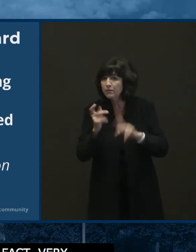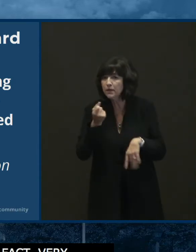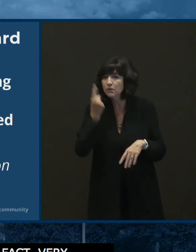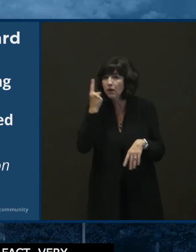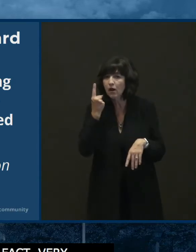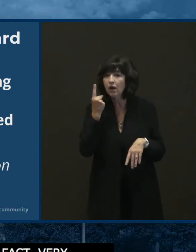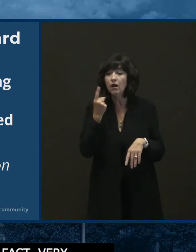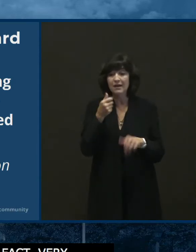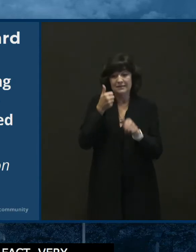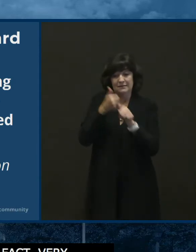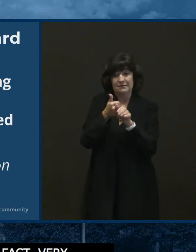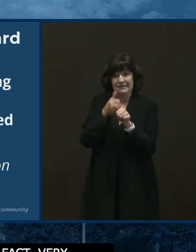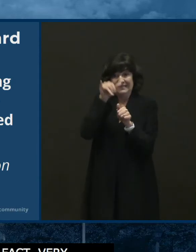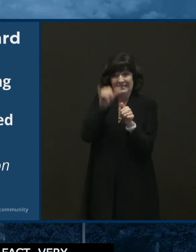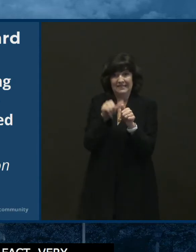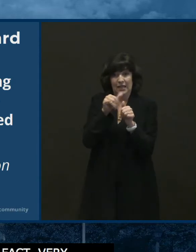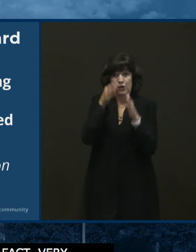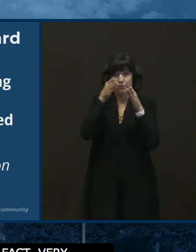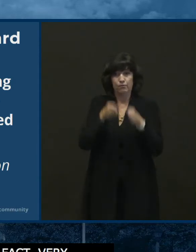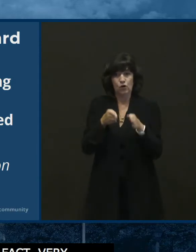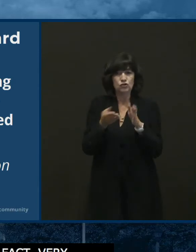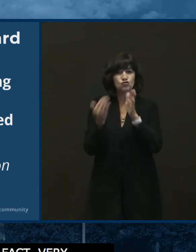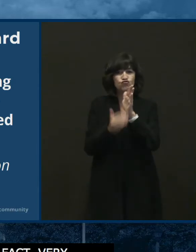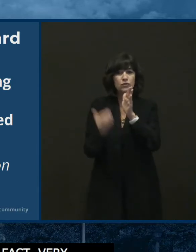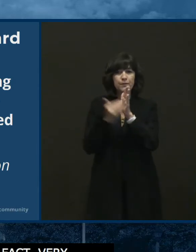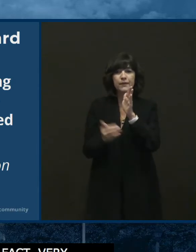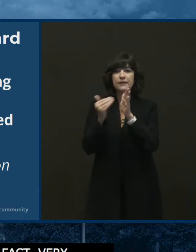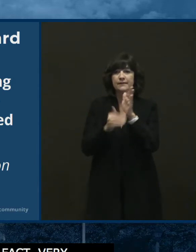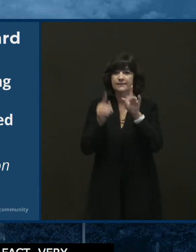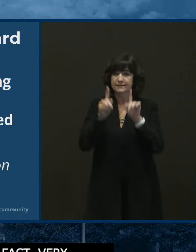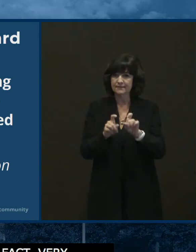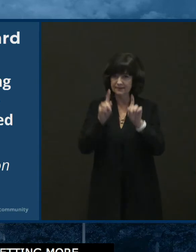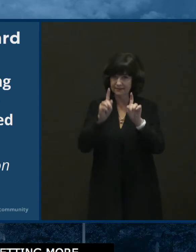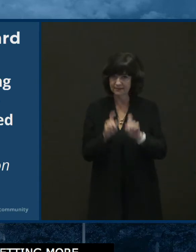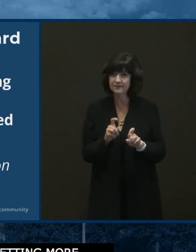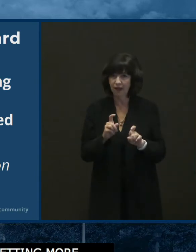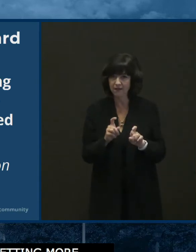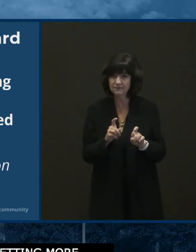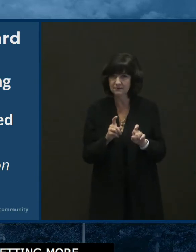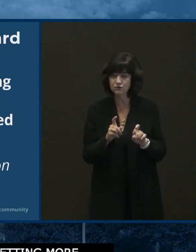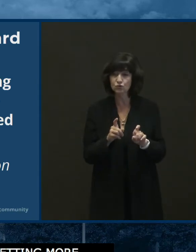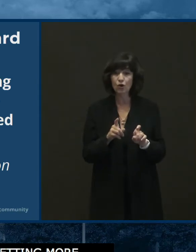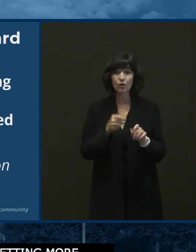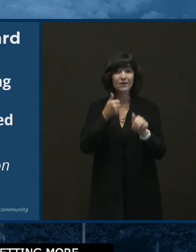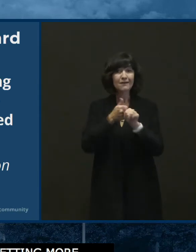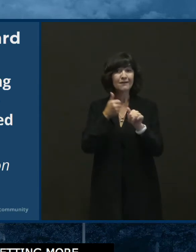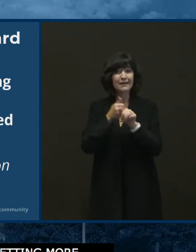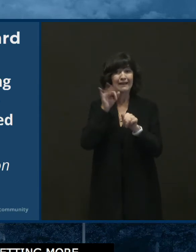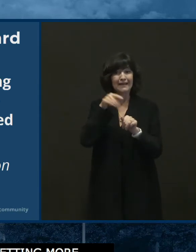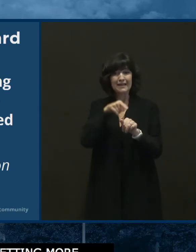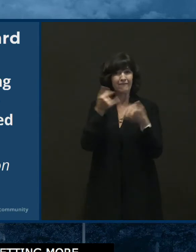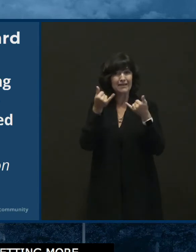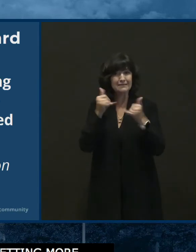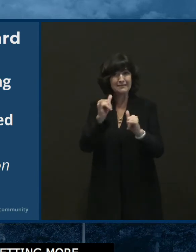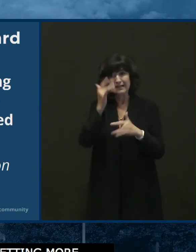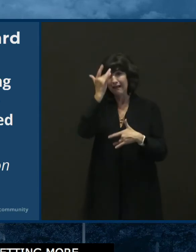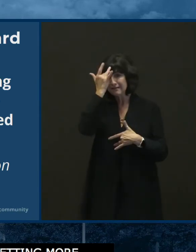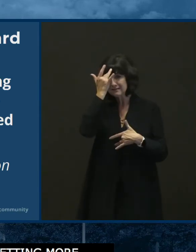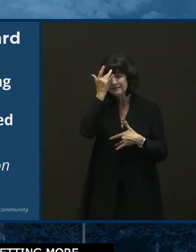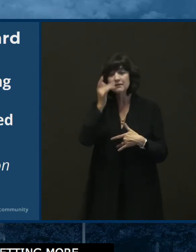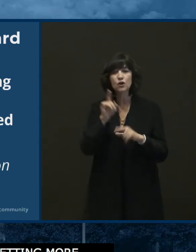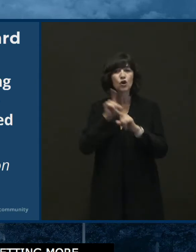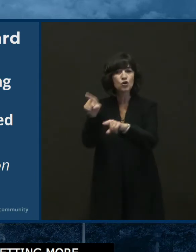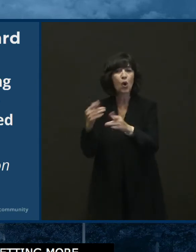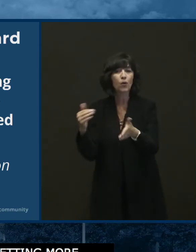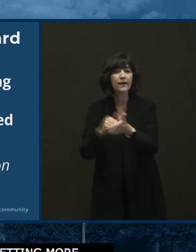better to assess kind of your overall prevalence or burden of infection overall over time.